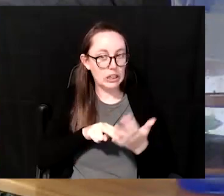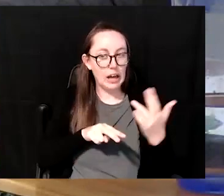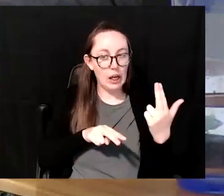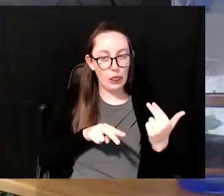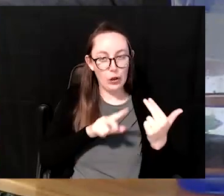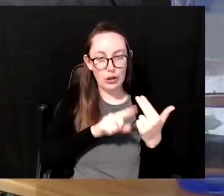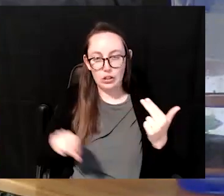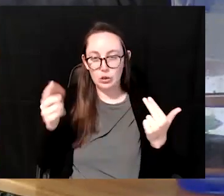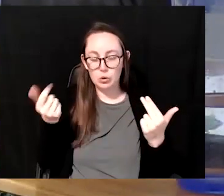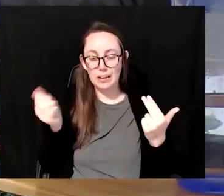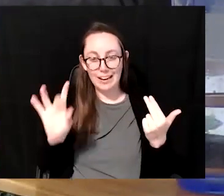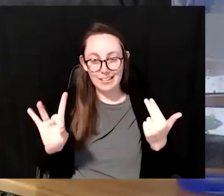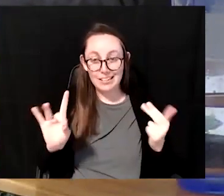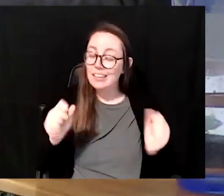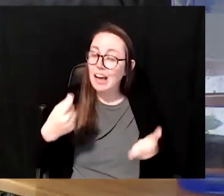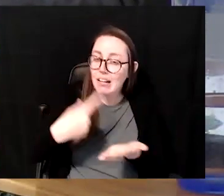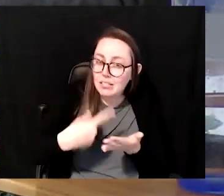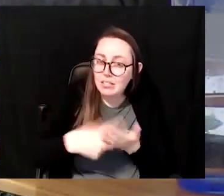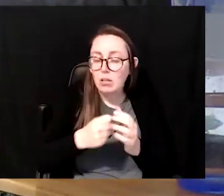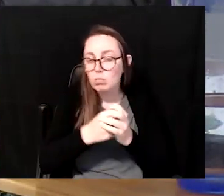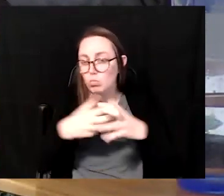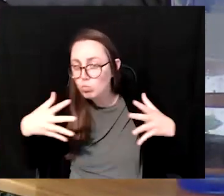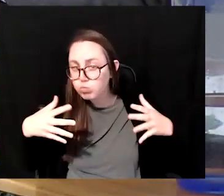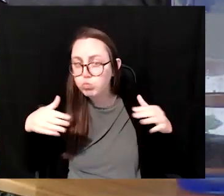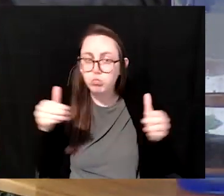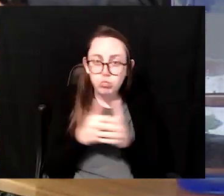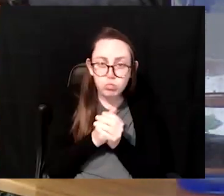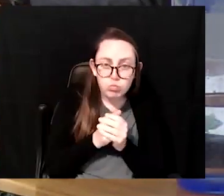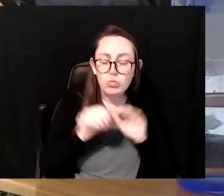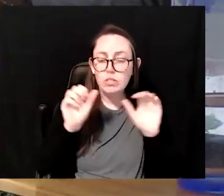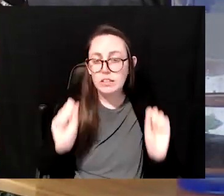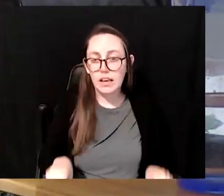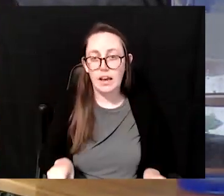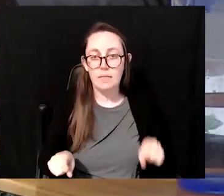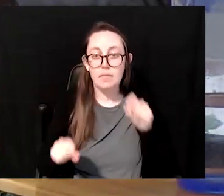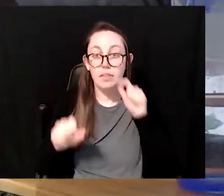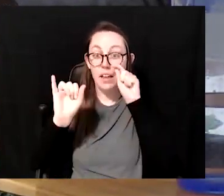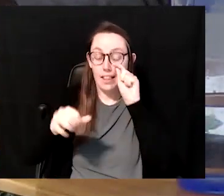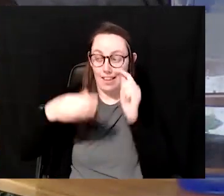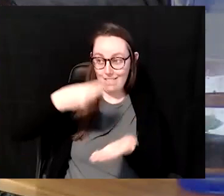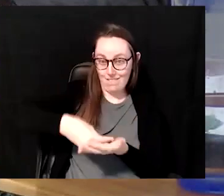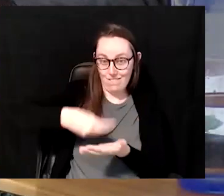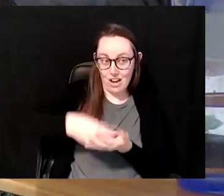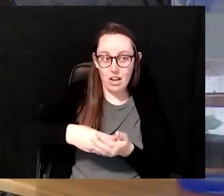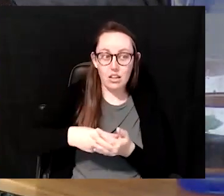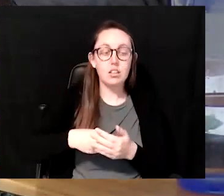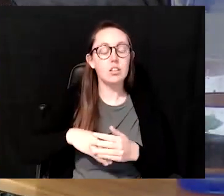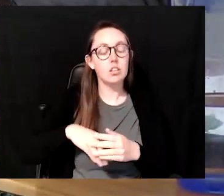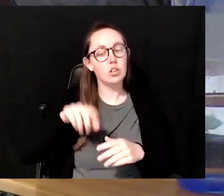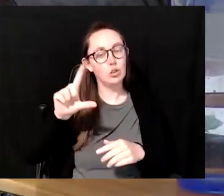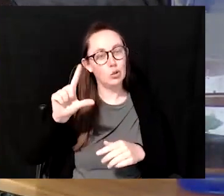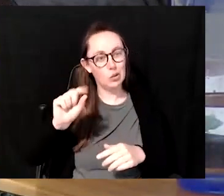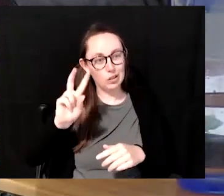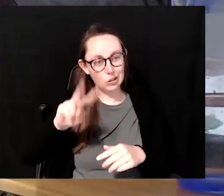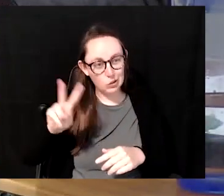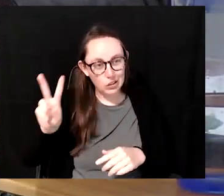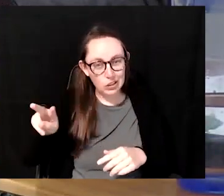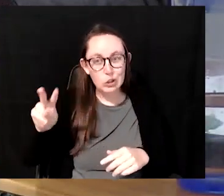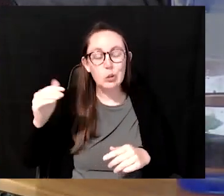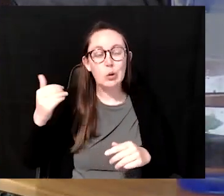with um 200 000 in FY 22 uh another 100 000 in fy23 an additional